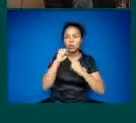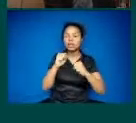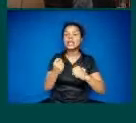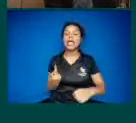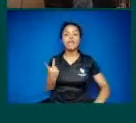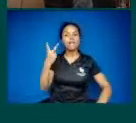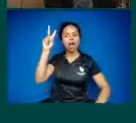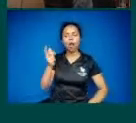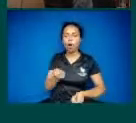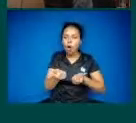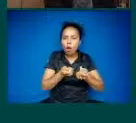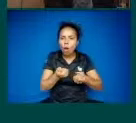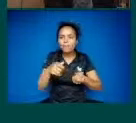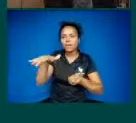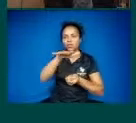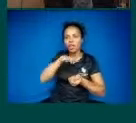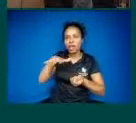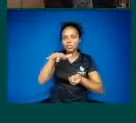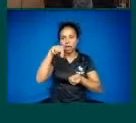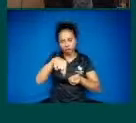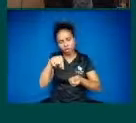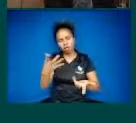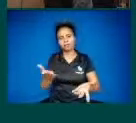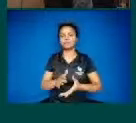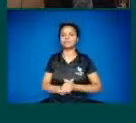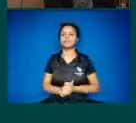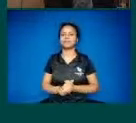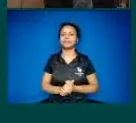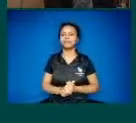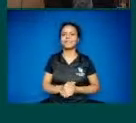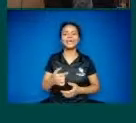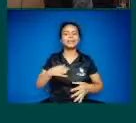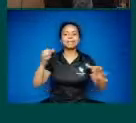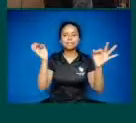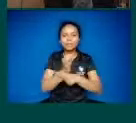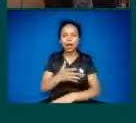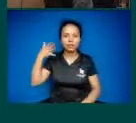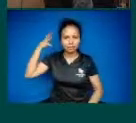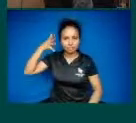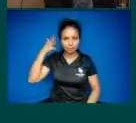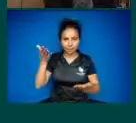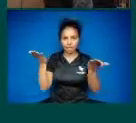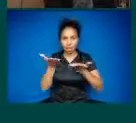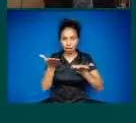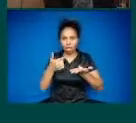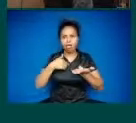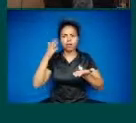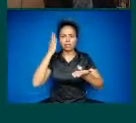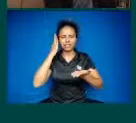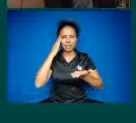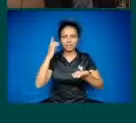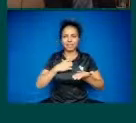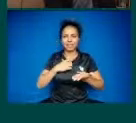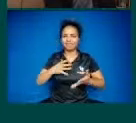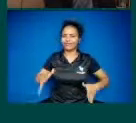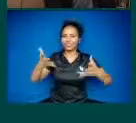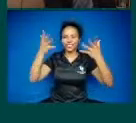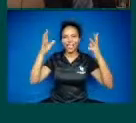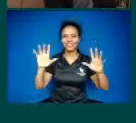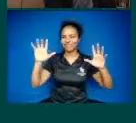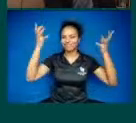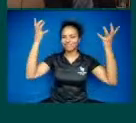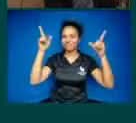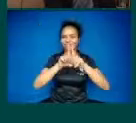And we hope to have some social economic value for our institution with these projects. I end my speech